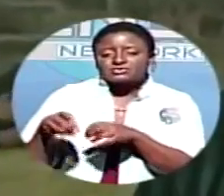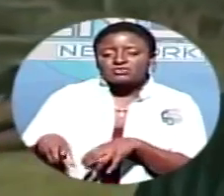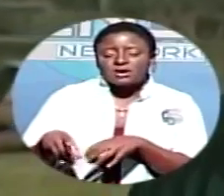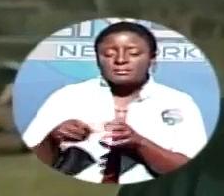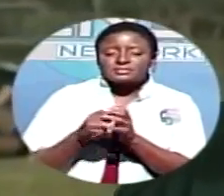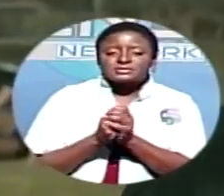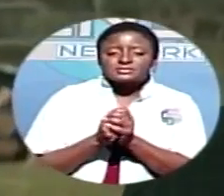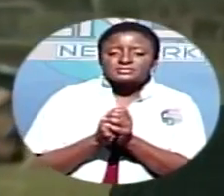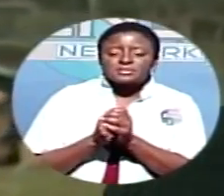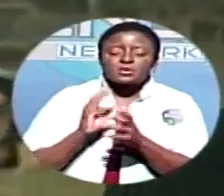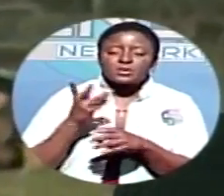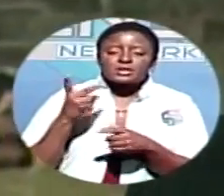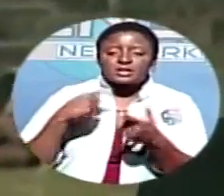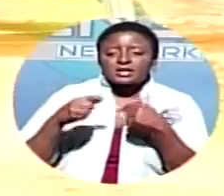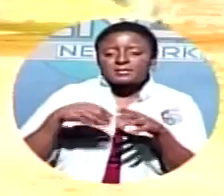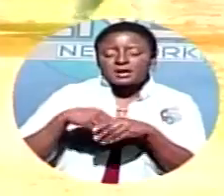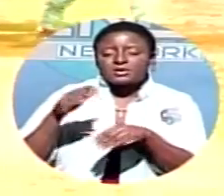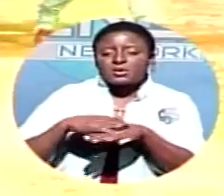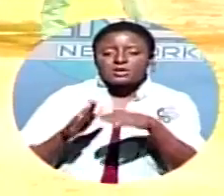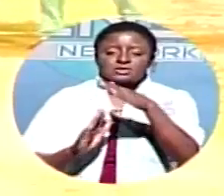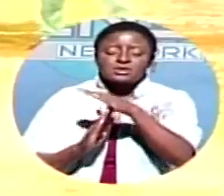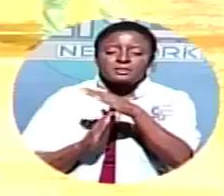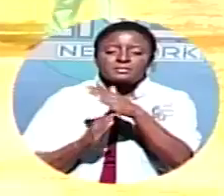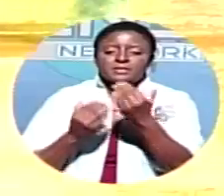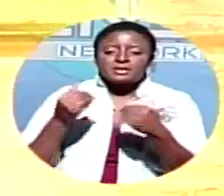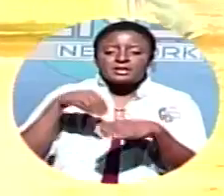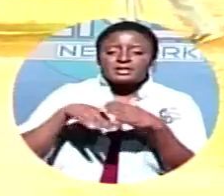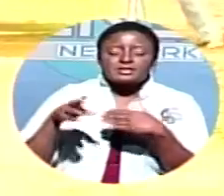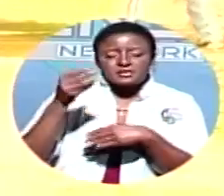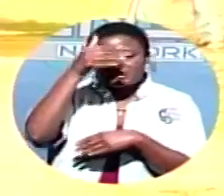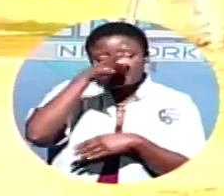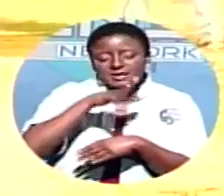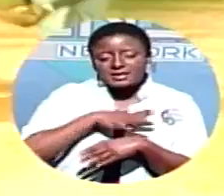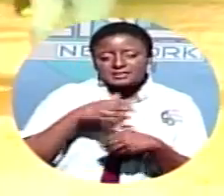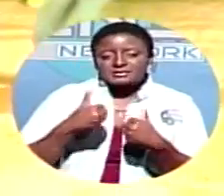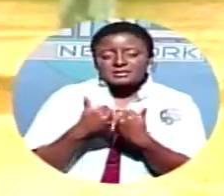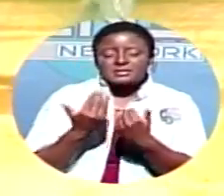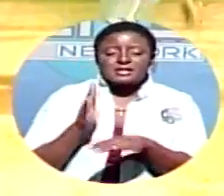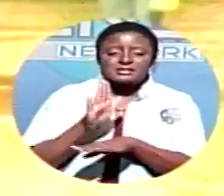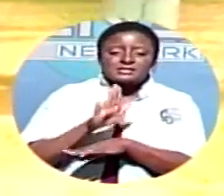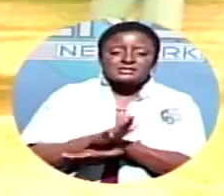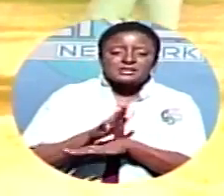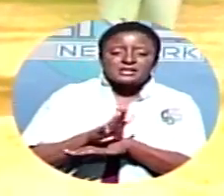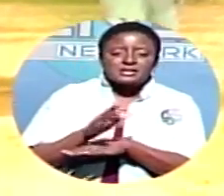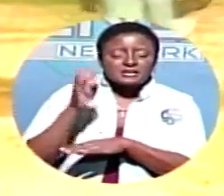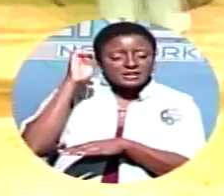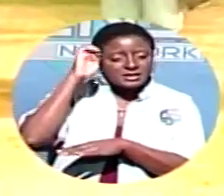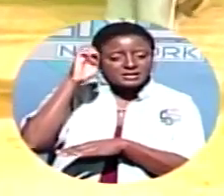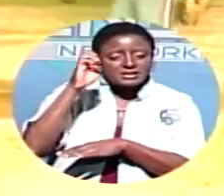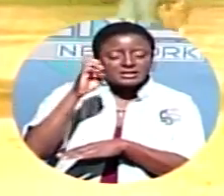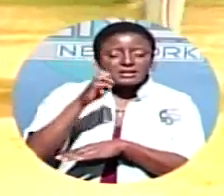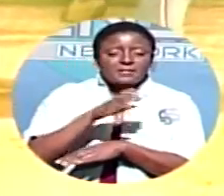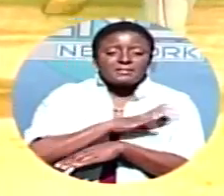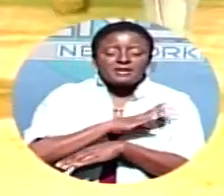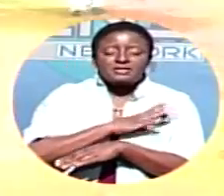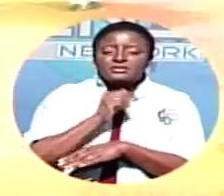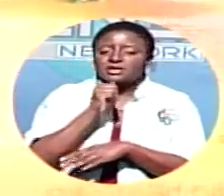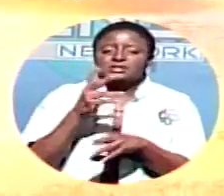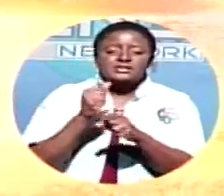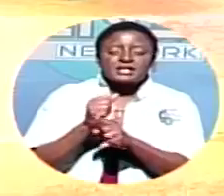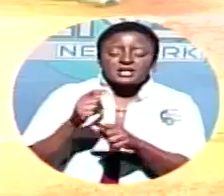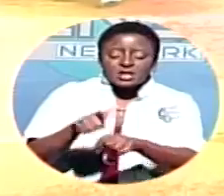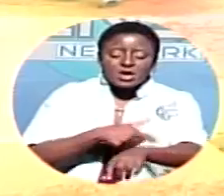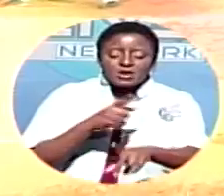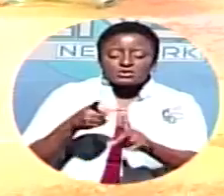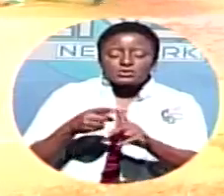we were able to come out on top. Now in the men's showdown last night, Eddie the Heat Bethel not taking that long to make an impact